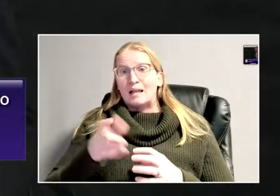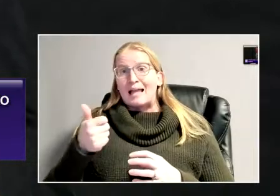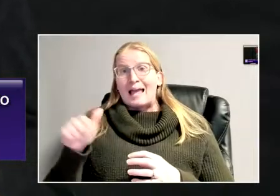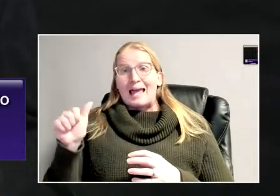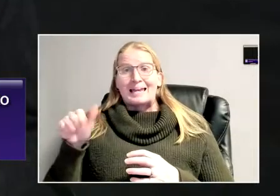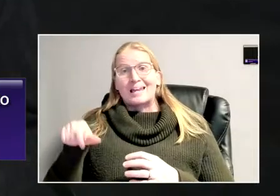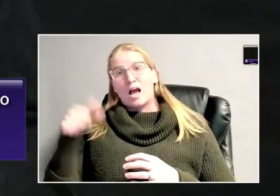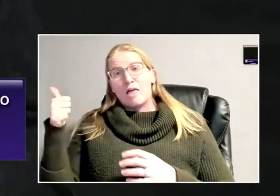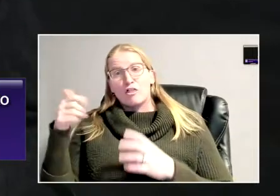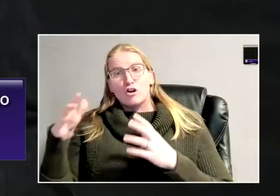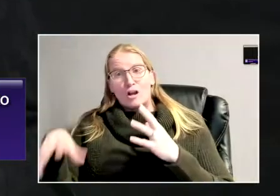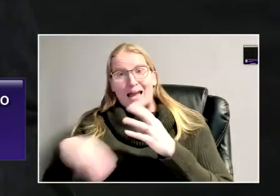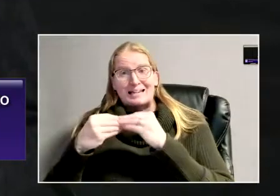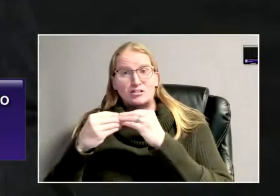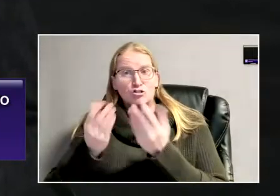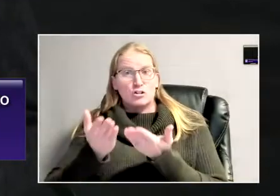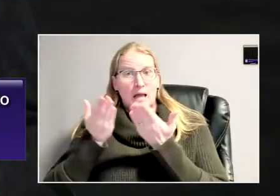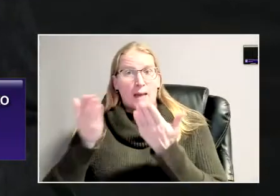nominations